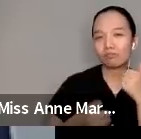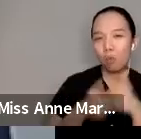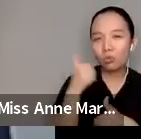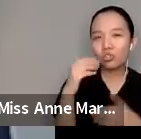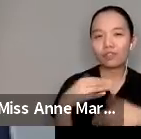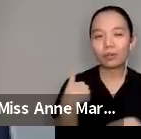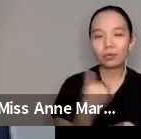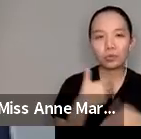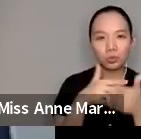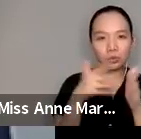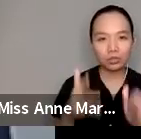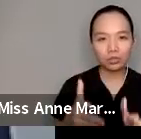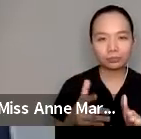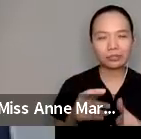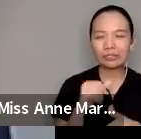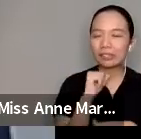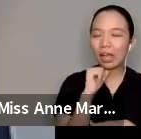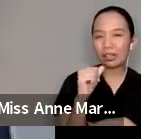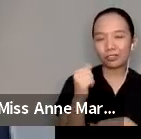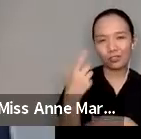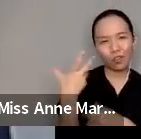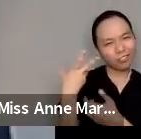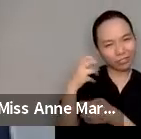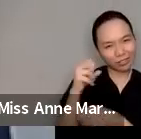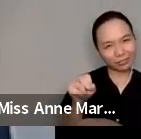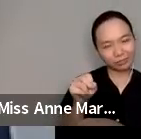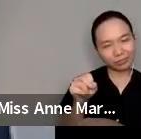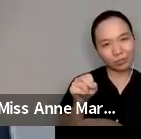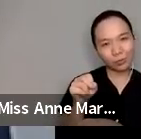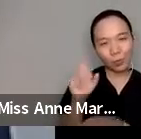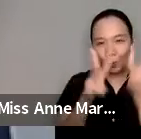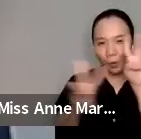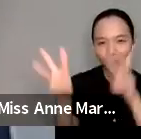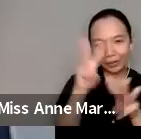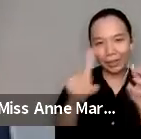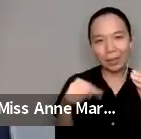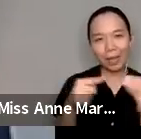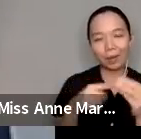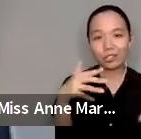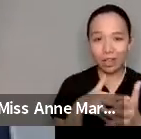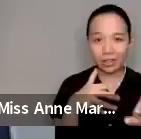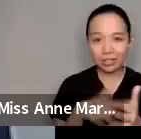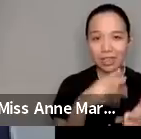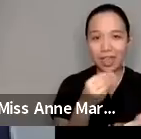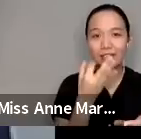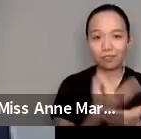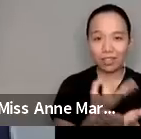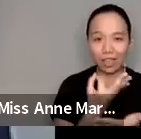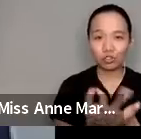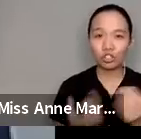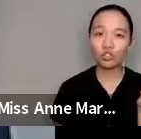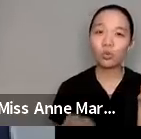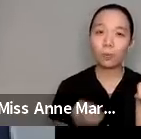are still unconfident, worried about their study and financial